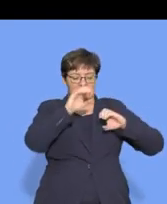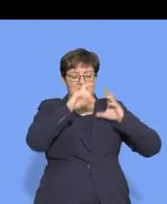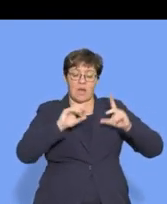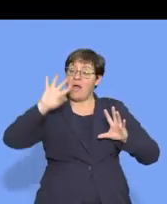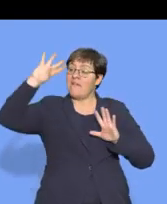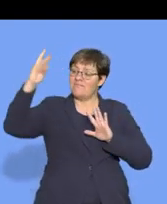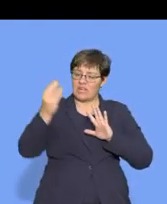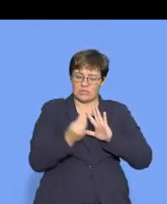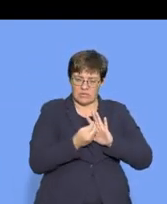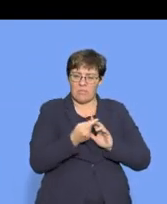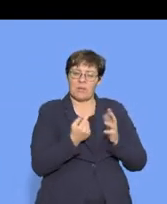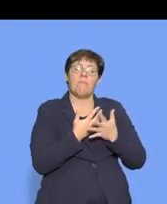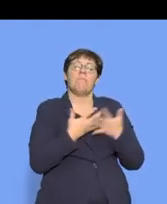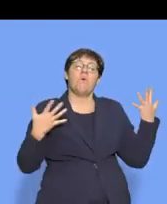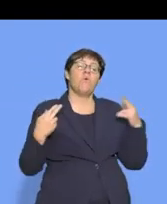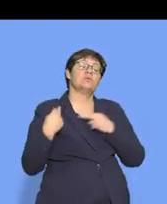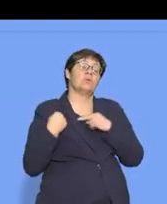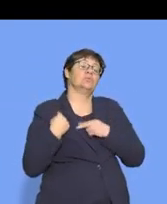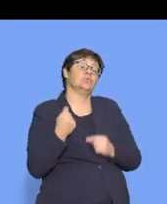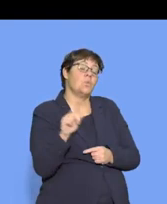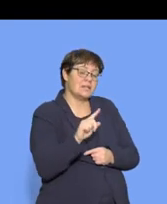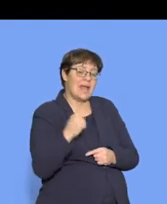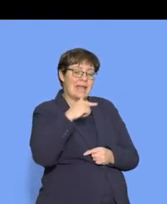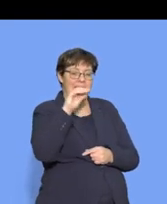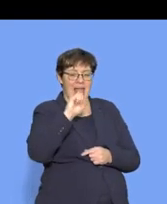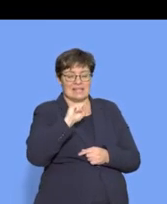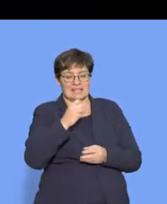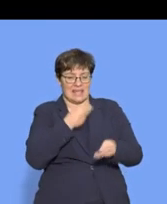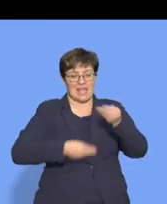main function is gaseous exchange.